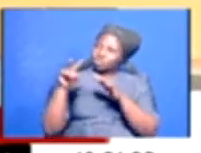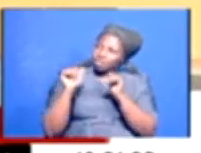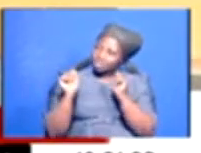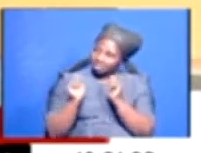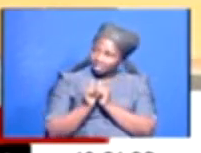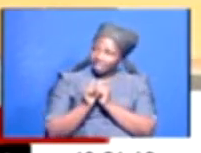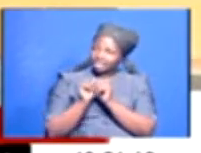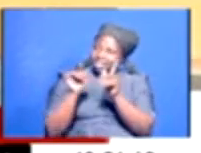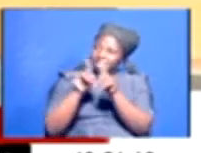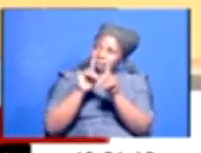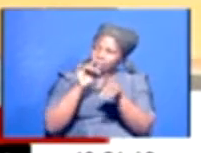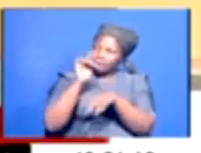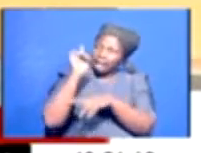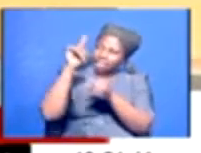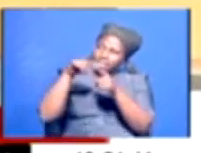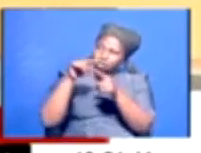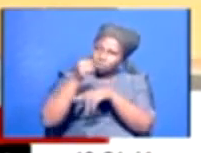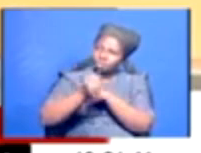until